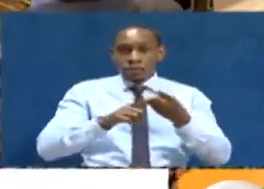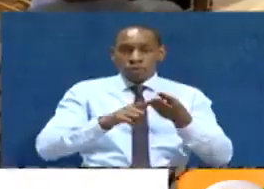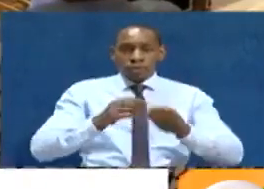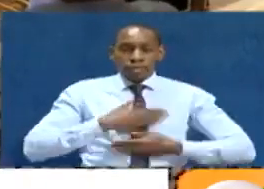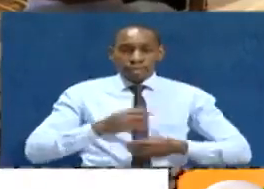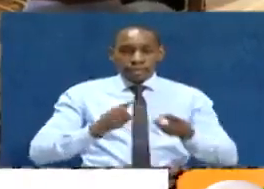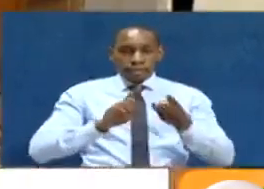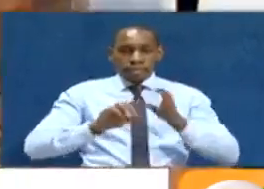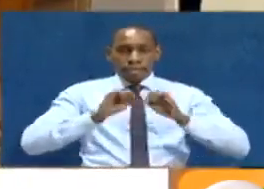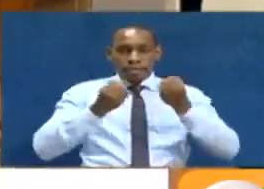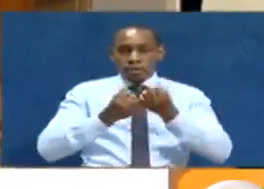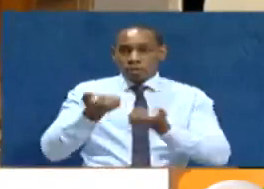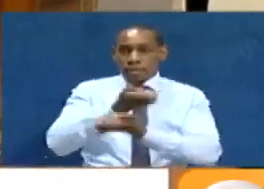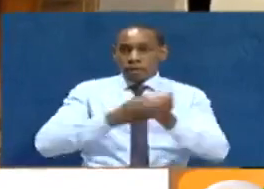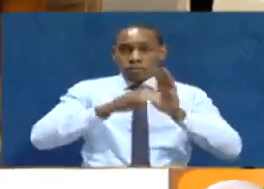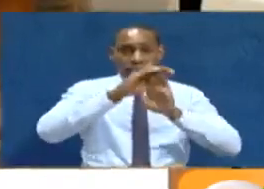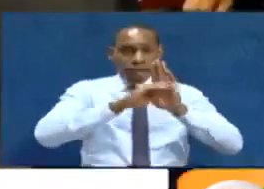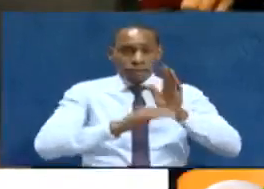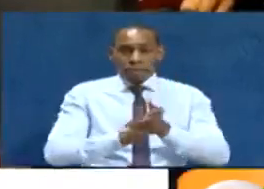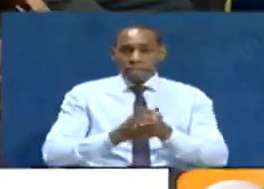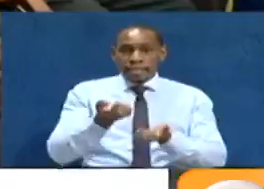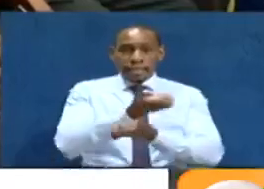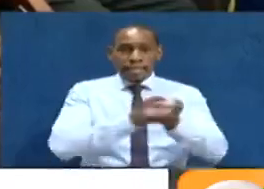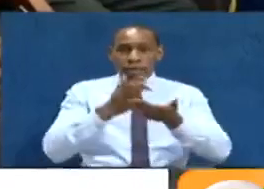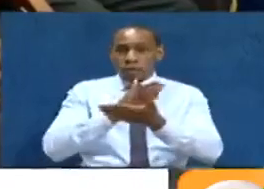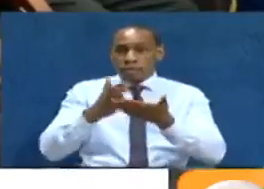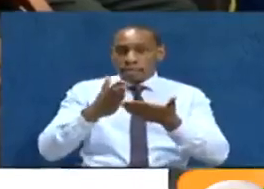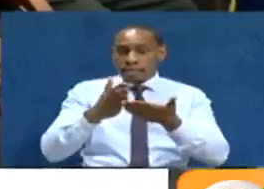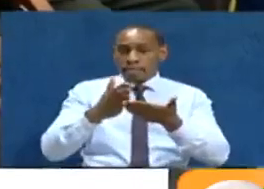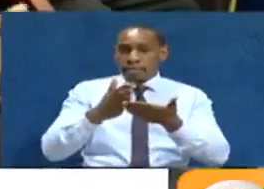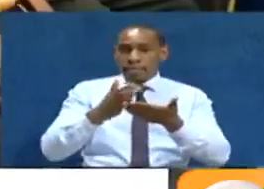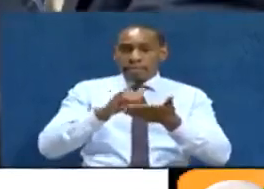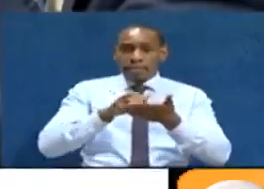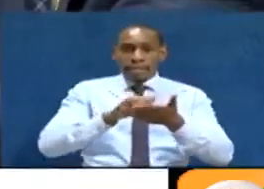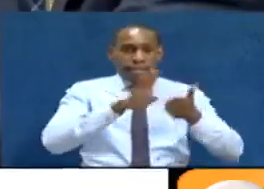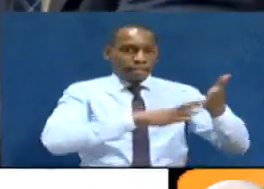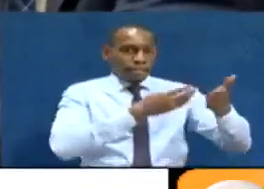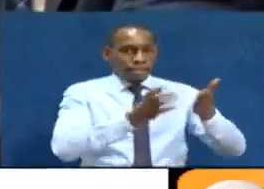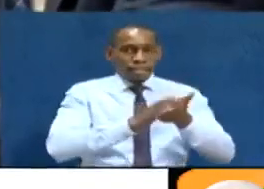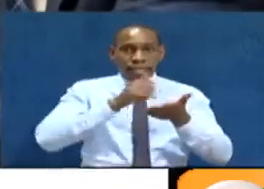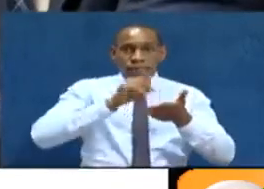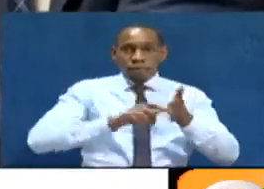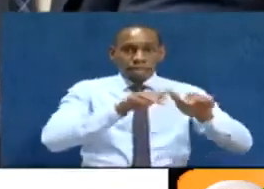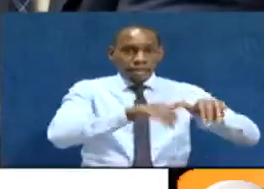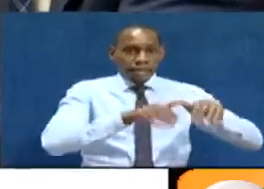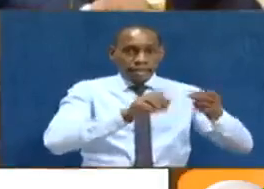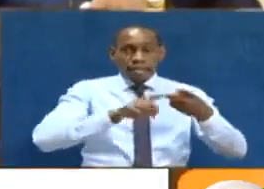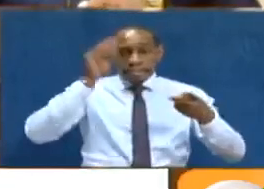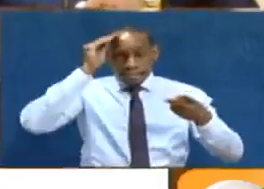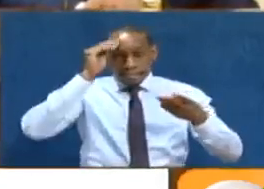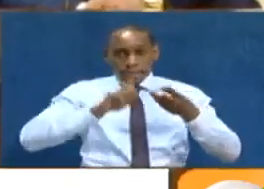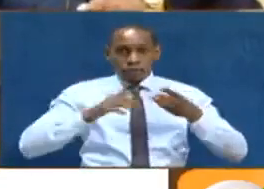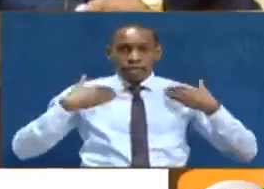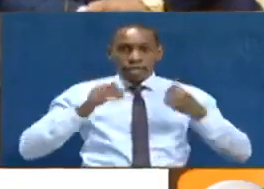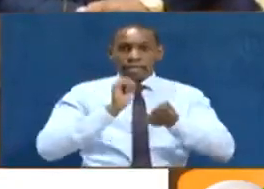and socio-economic programs was signed. The economic sectors targeted by the broad framework are agriculture, education,